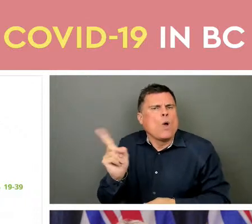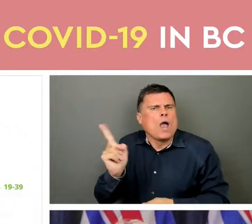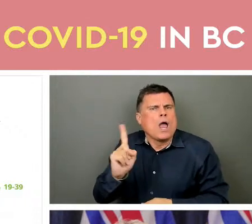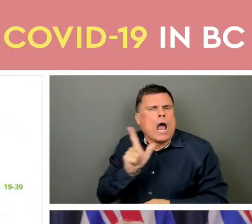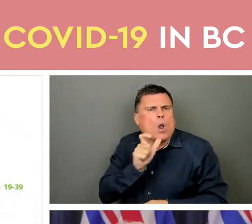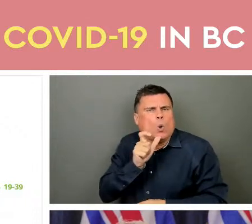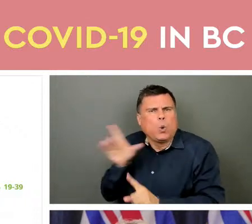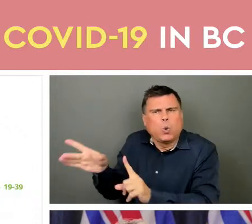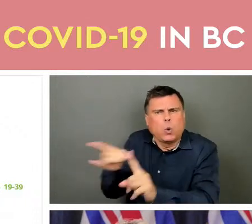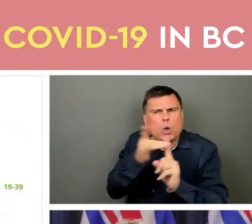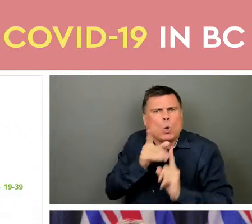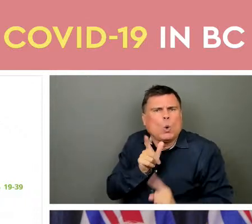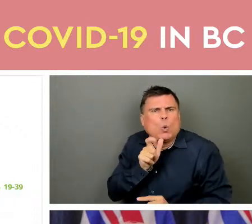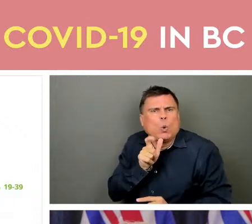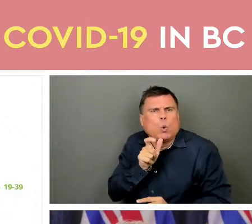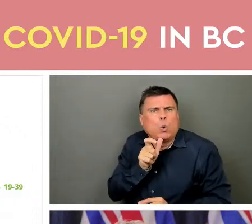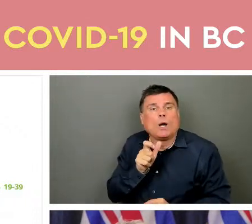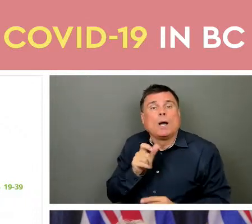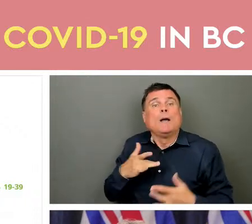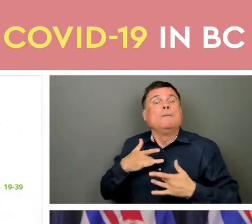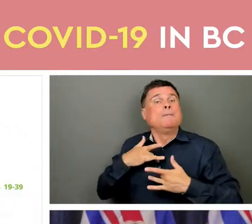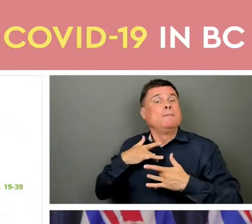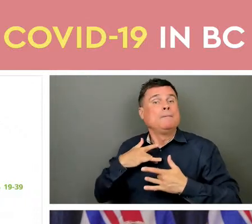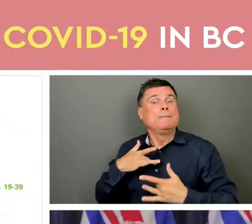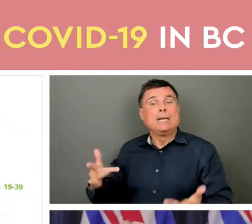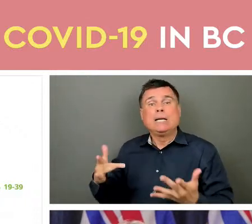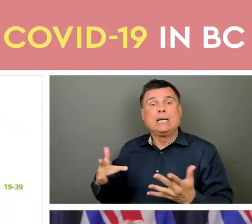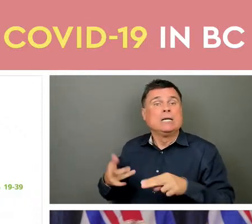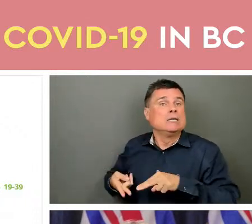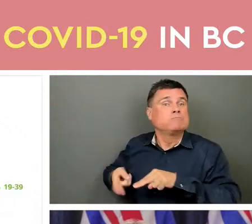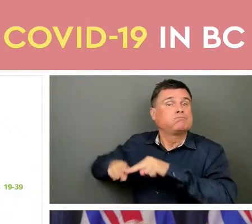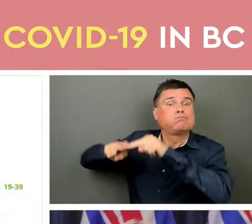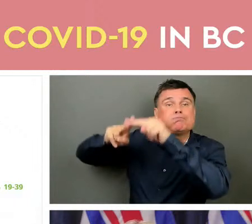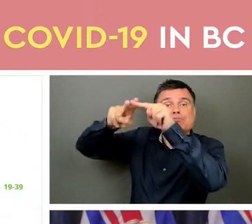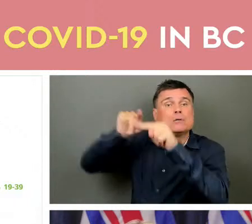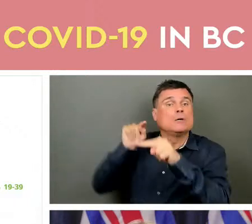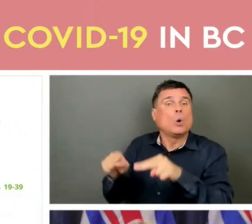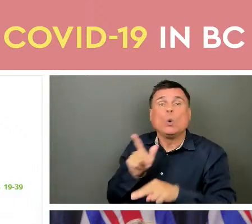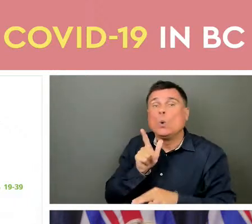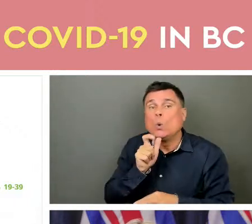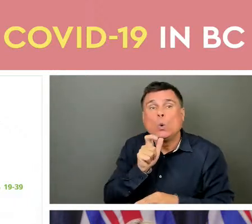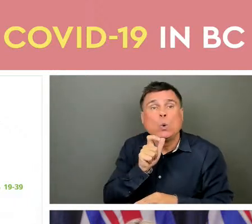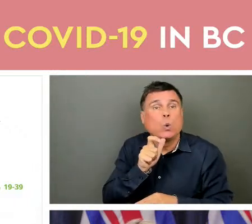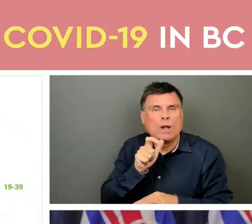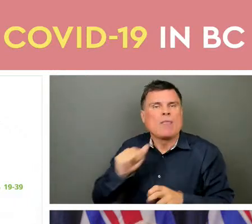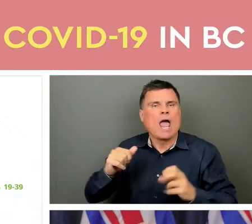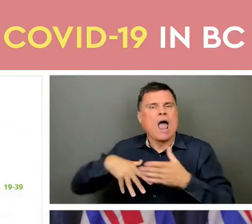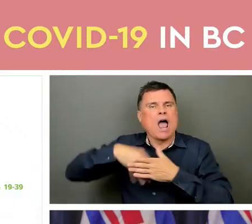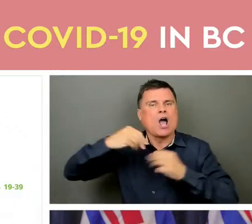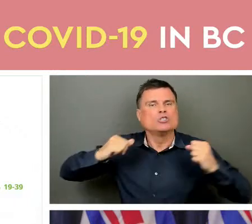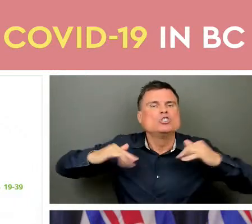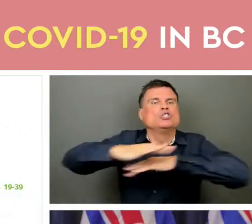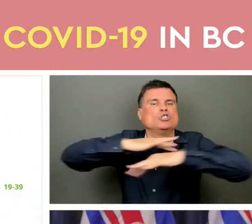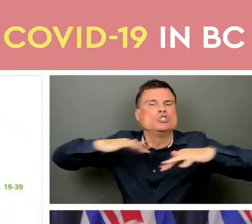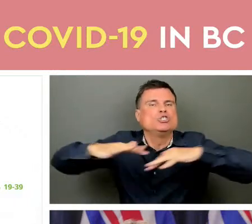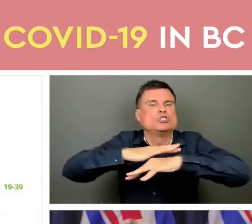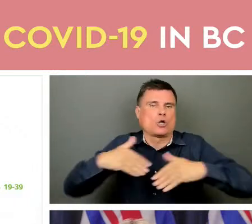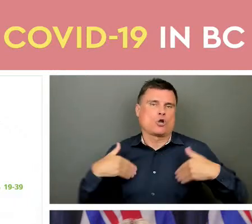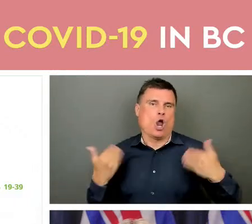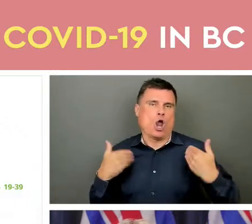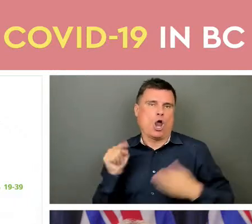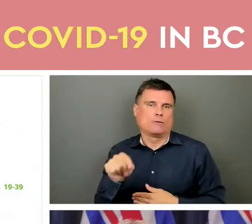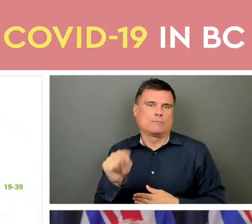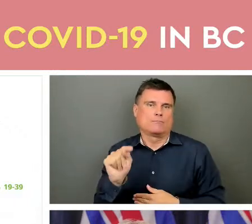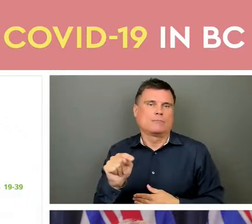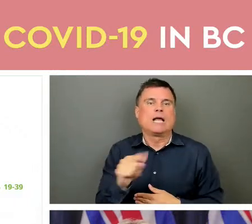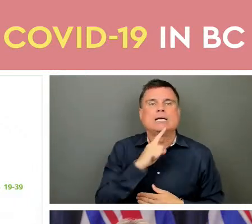it really starts and is being driven rapid increase in those who are most connected in our community. So young people between the ages of